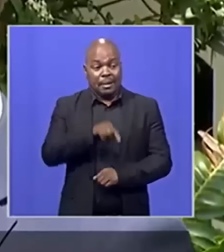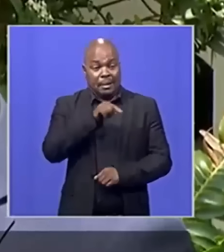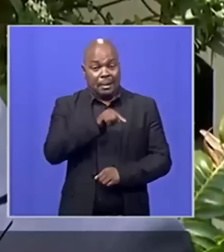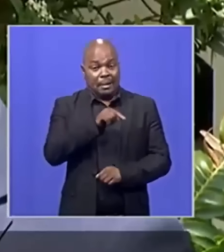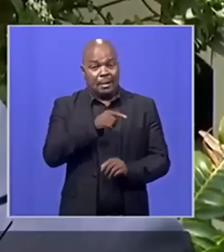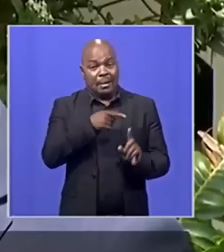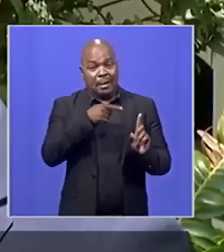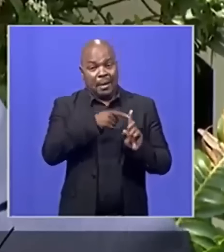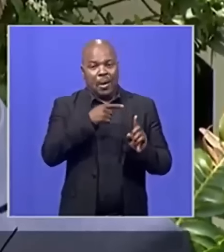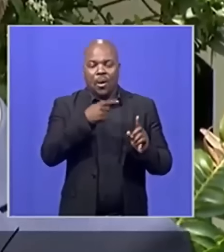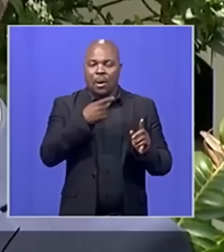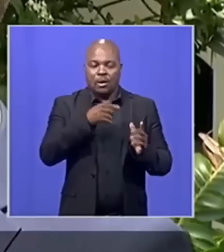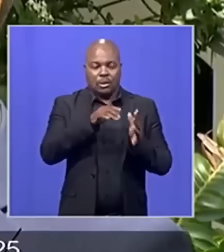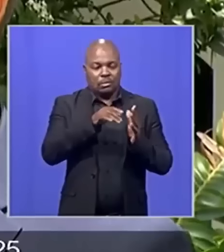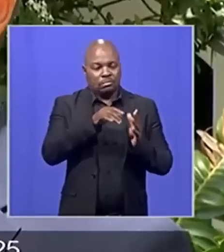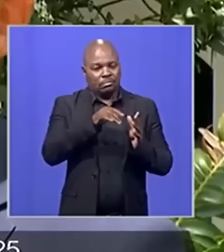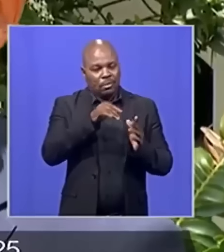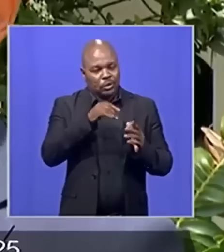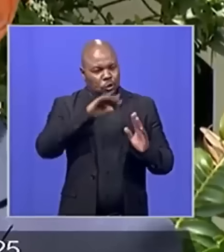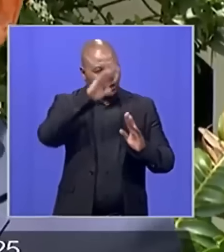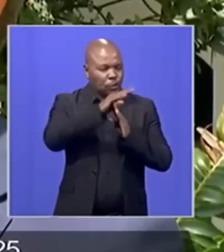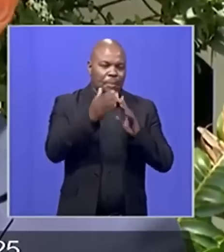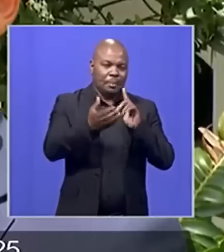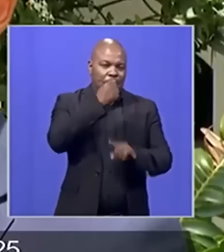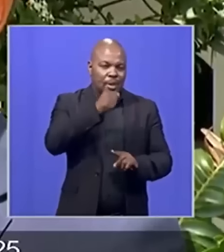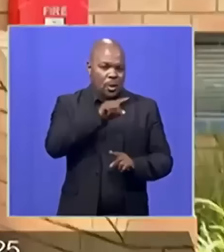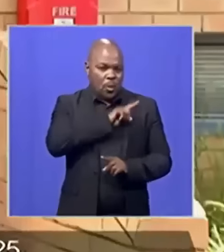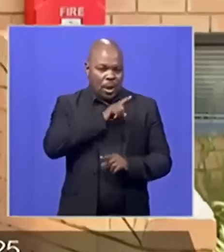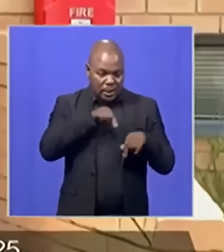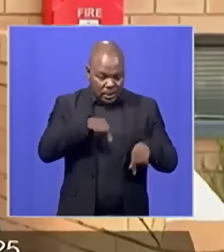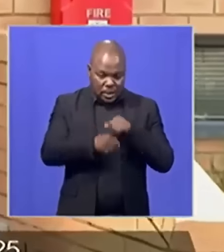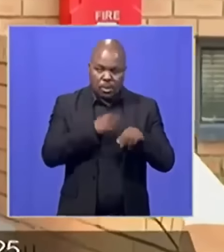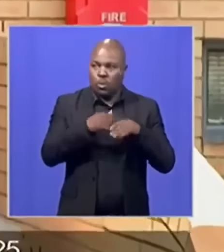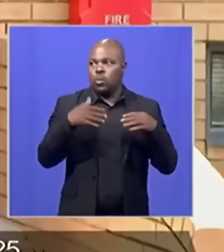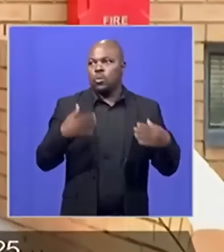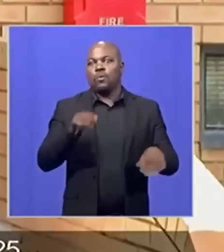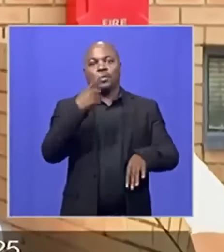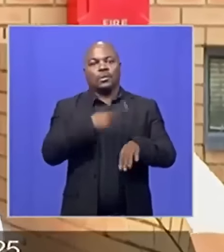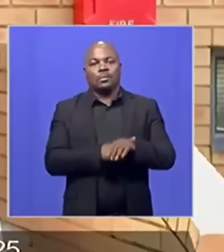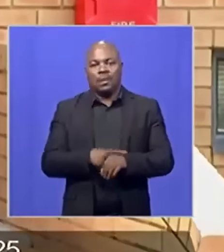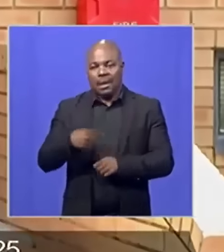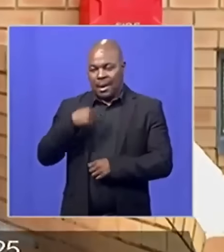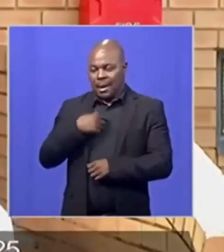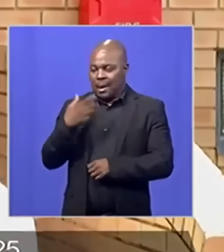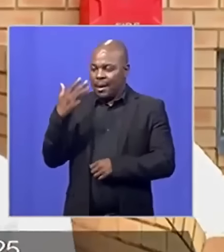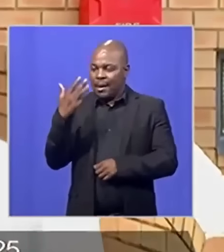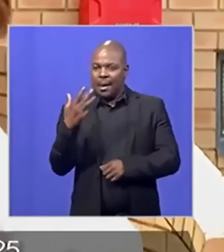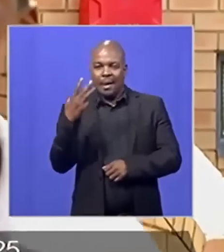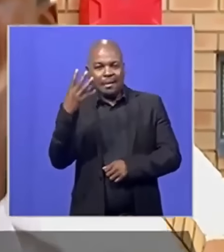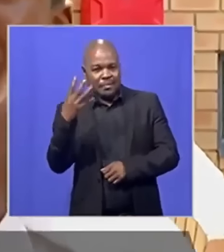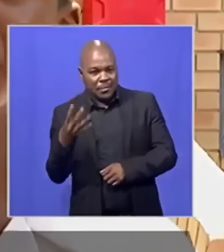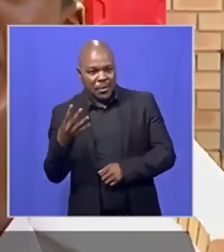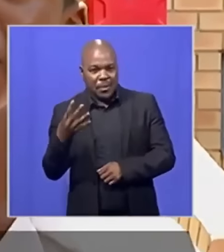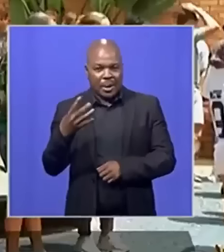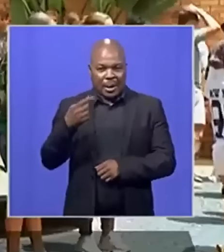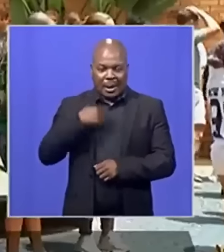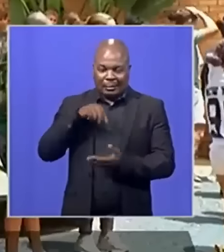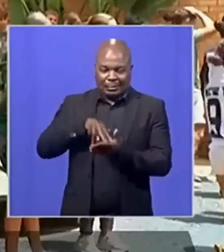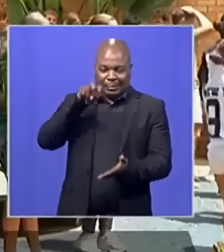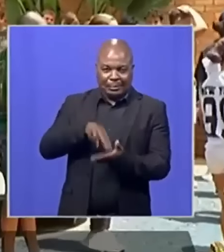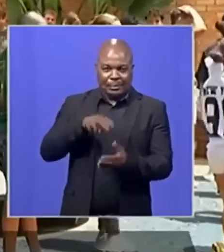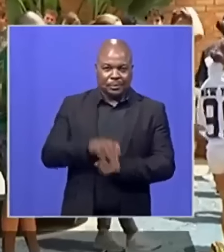always one of the top performers, but this year we've had historic results. I got 94 for history. That's what I was jumping up and down about.